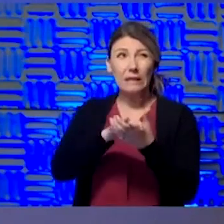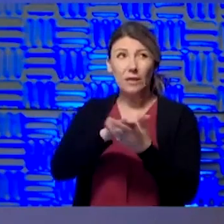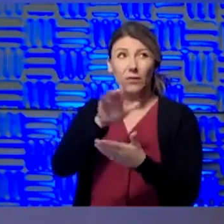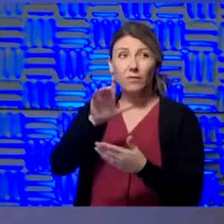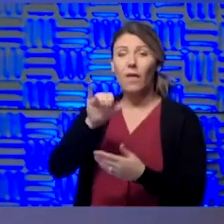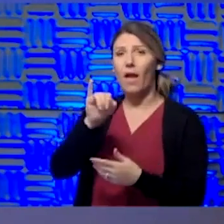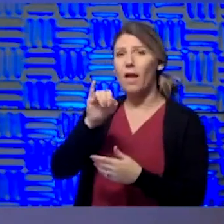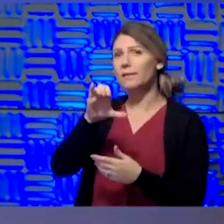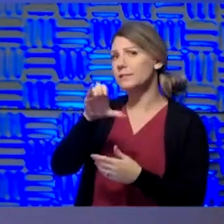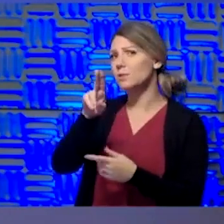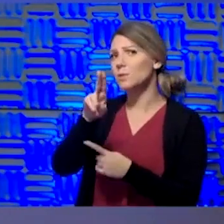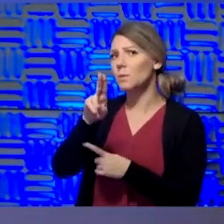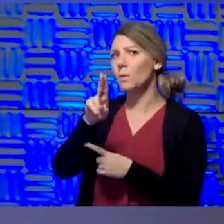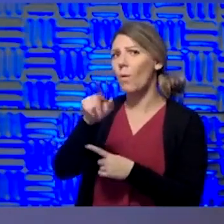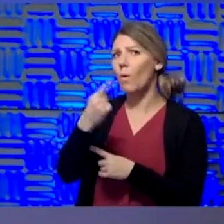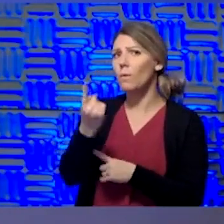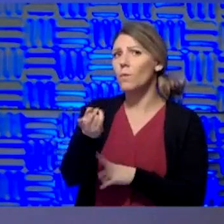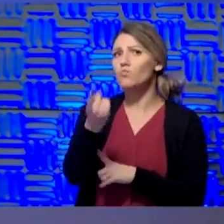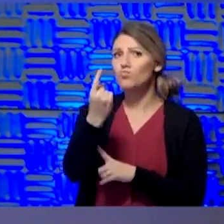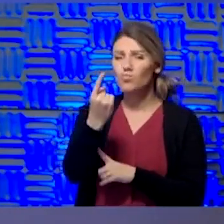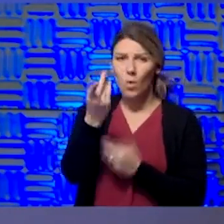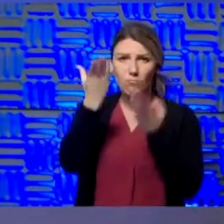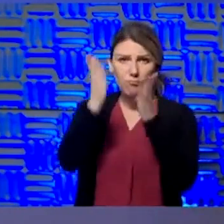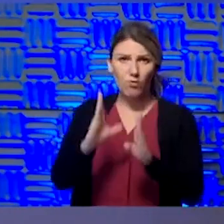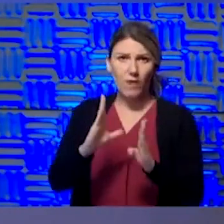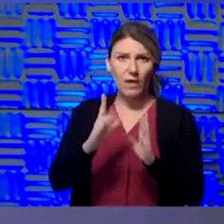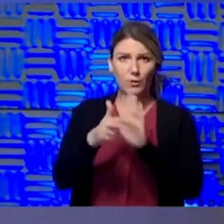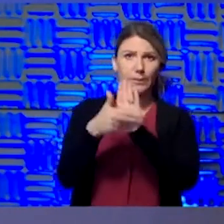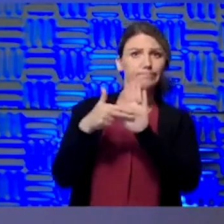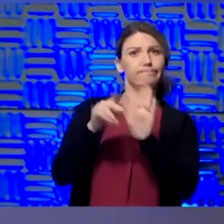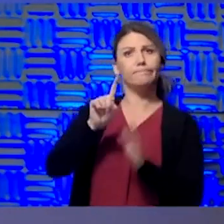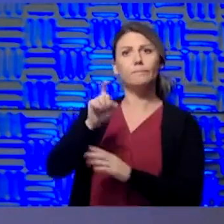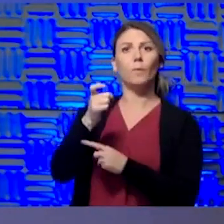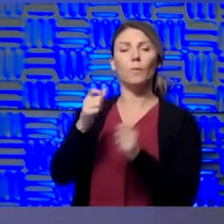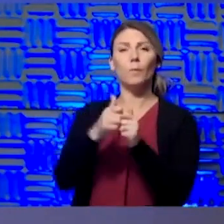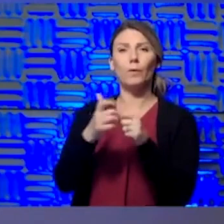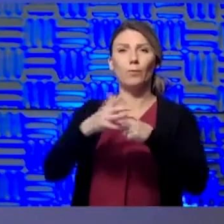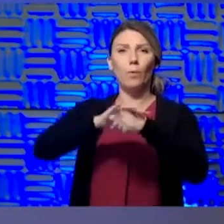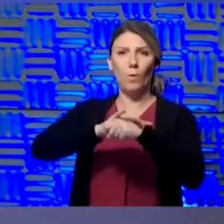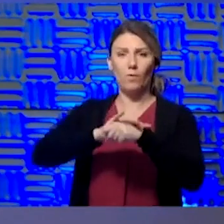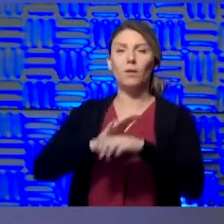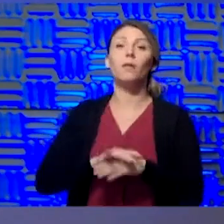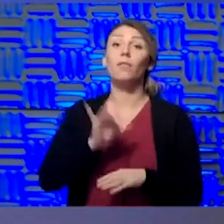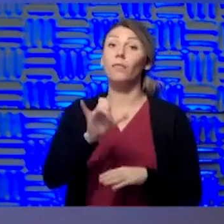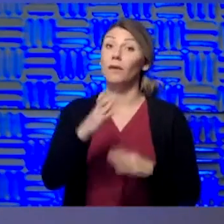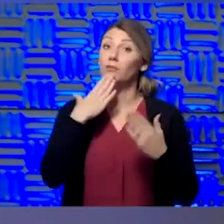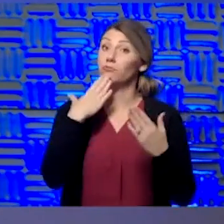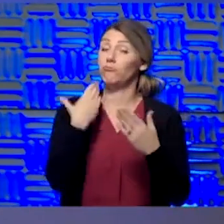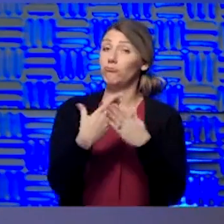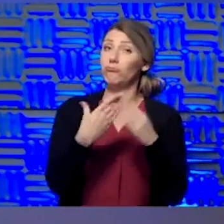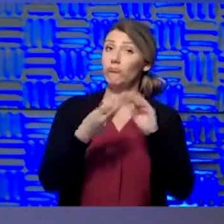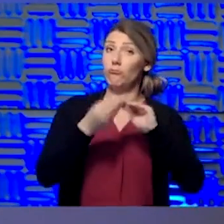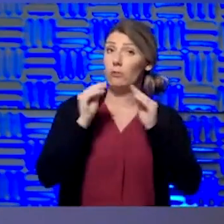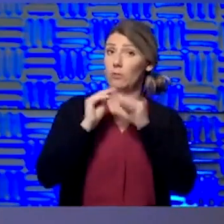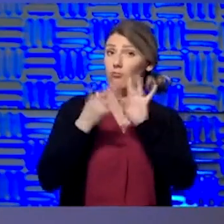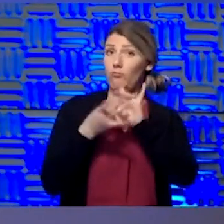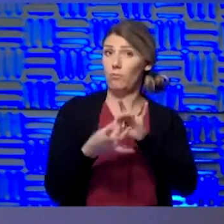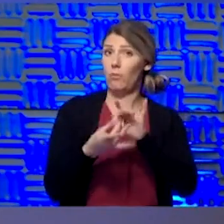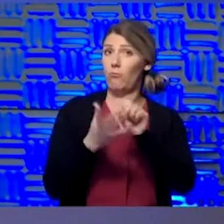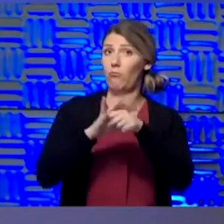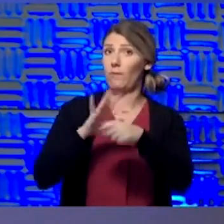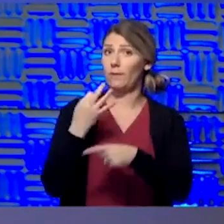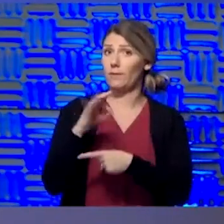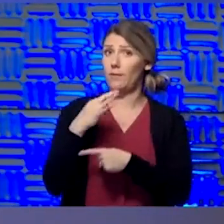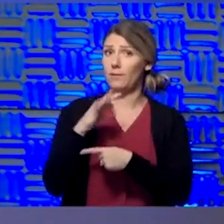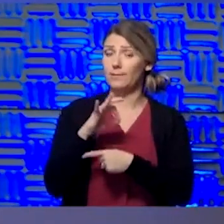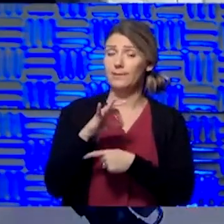that has been diagnosed with COVID. So that's a good number in itself, and the people that are dealing with it on a